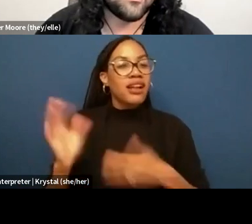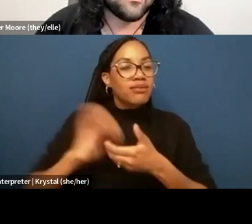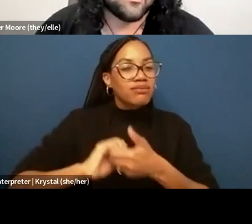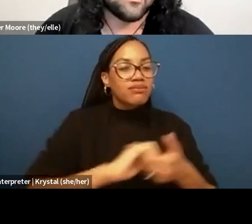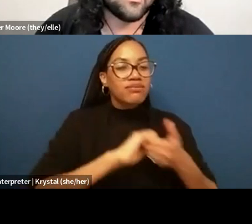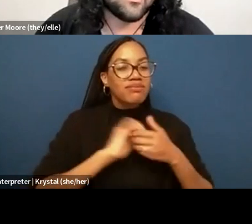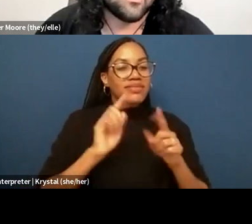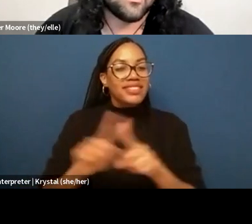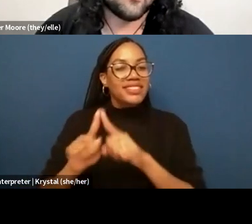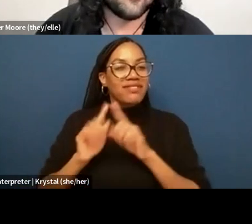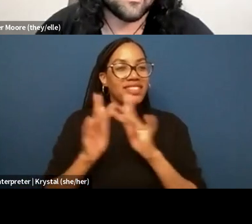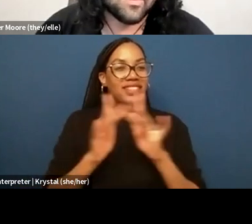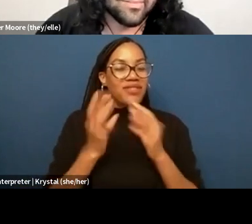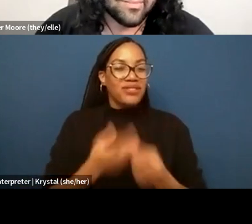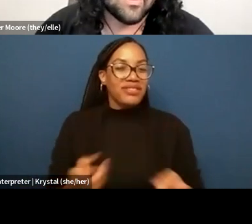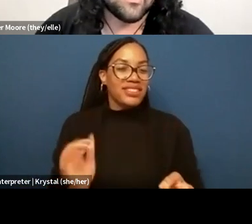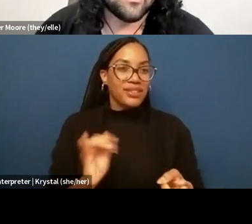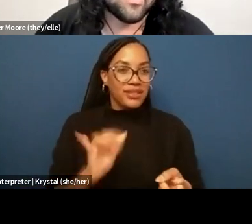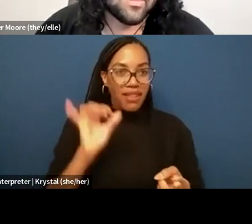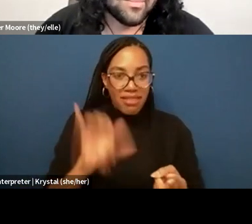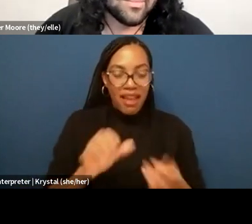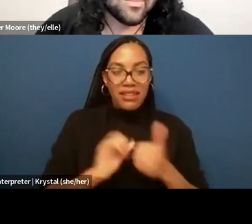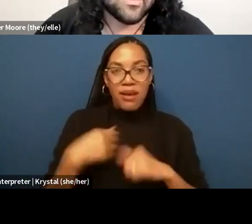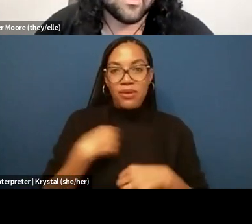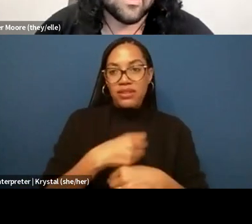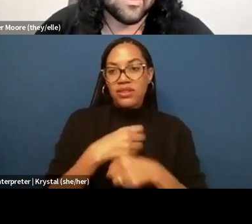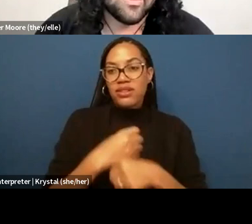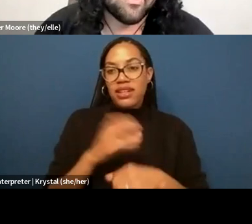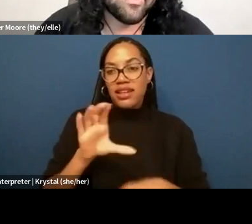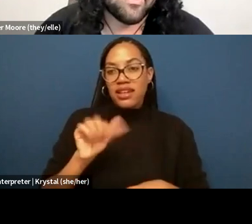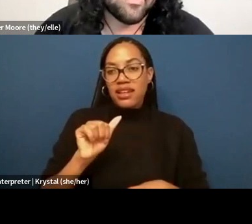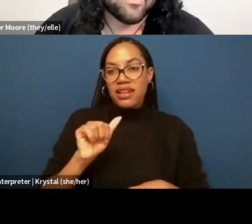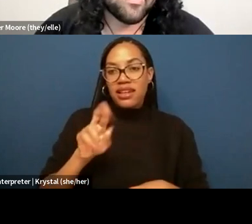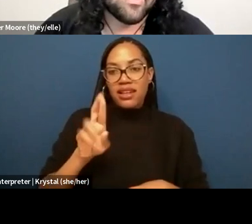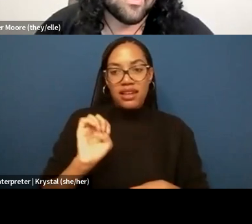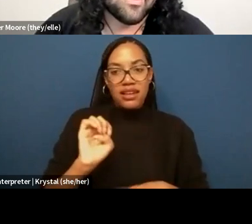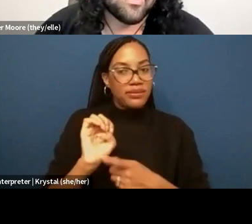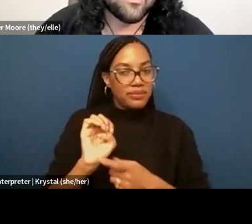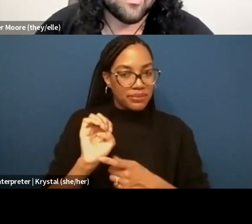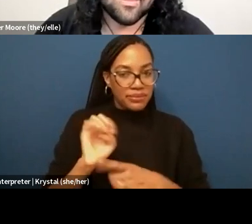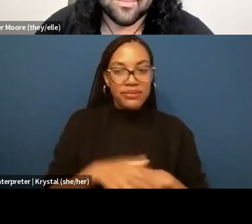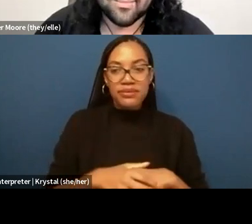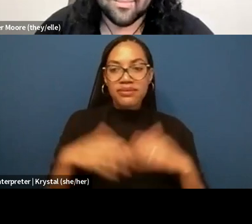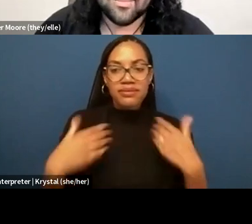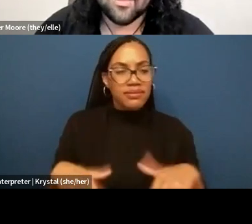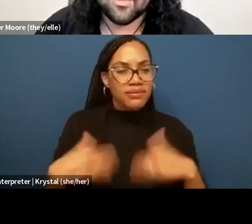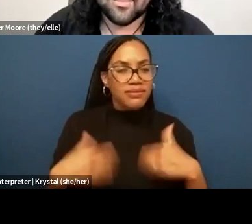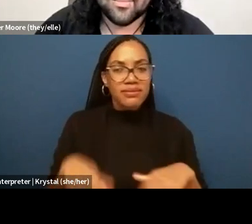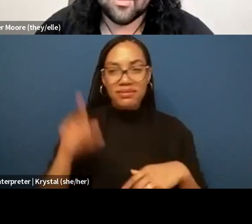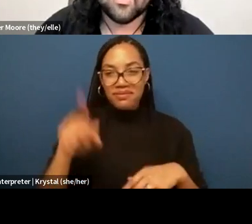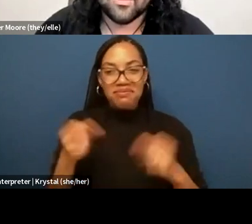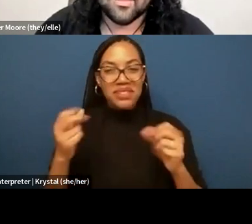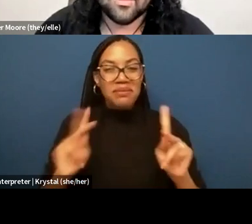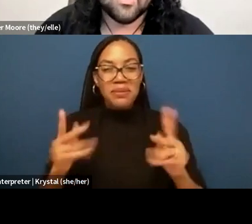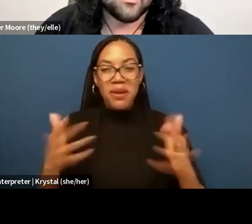that is the form of creating our care. It exists already, and a lot of folks are just tying in. How can we build